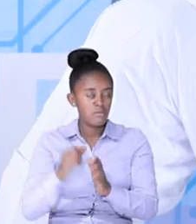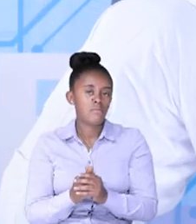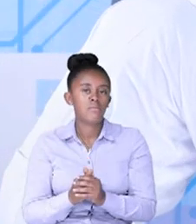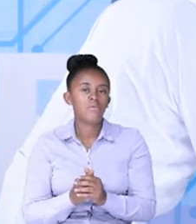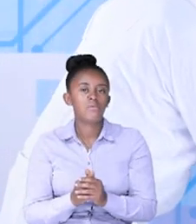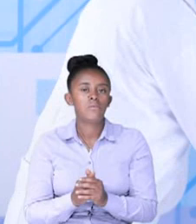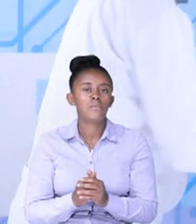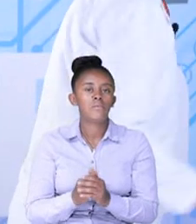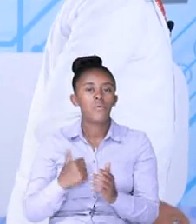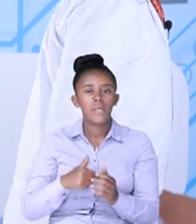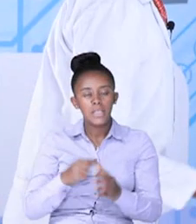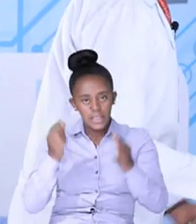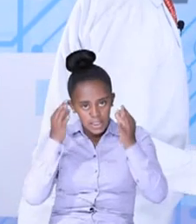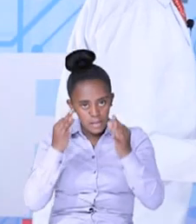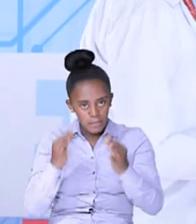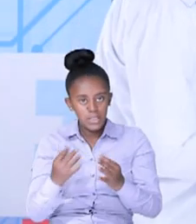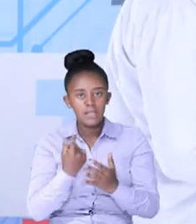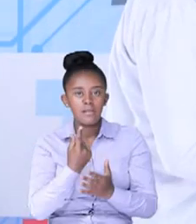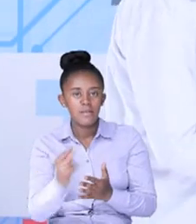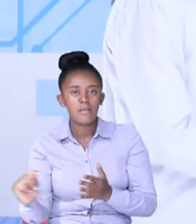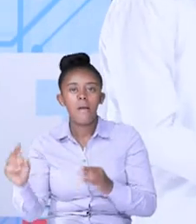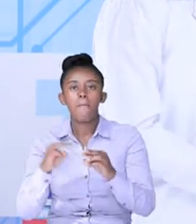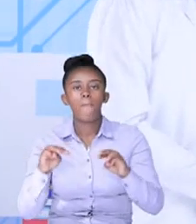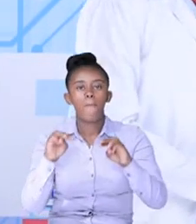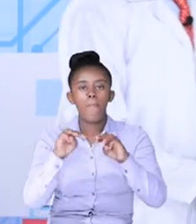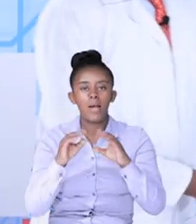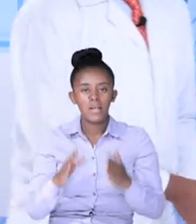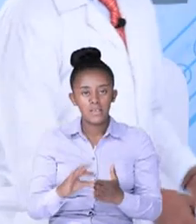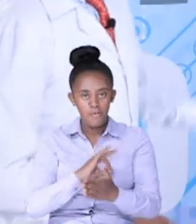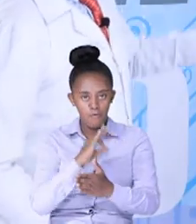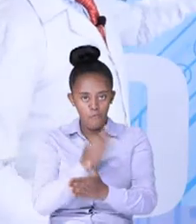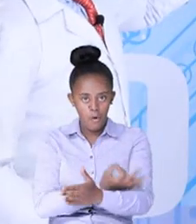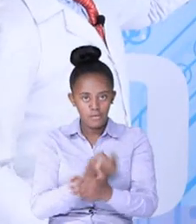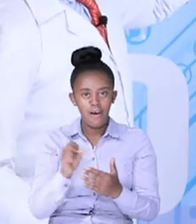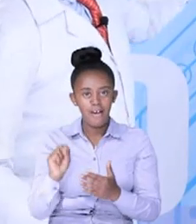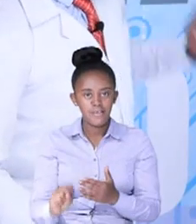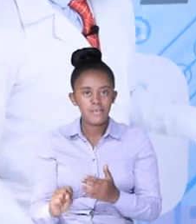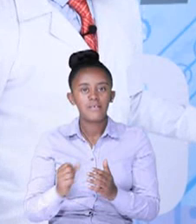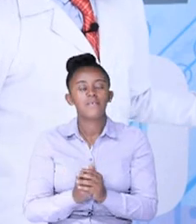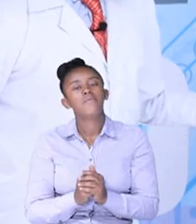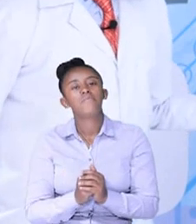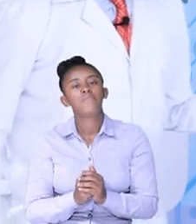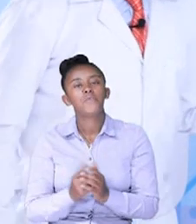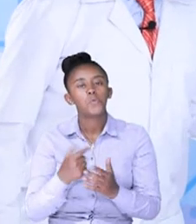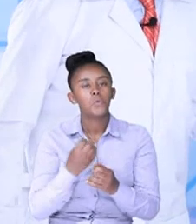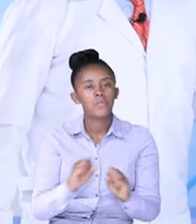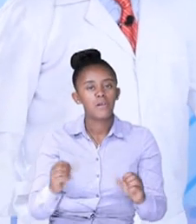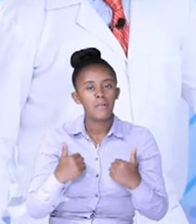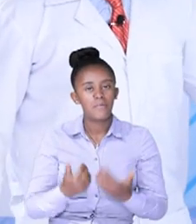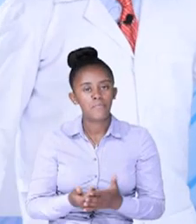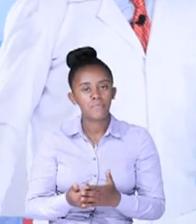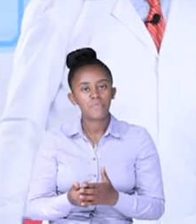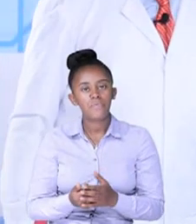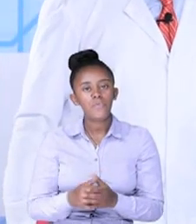can determine the magnetic force as, here we have the solution,